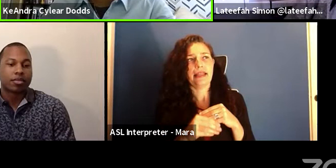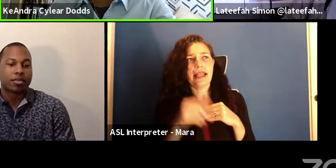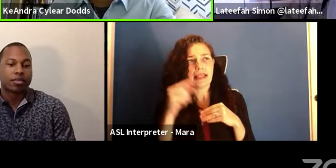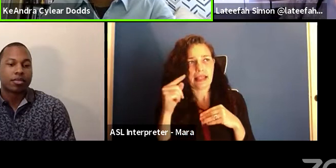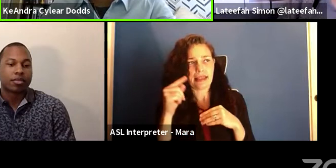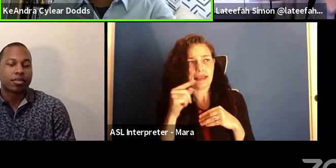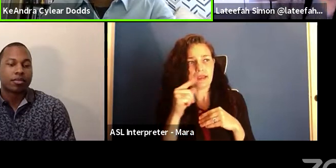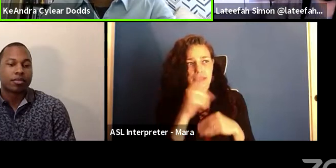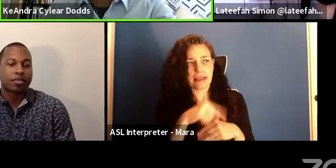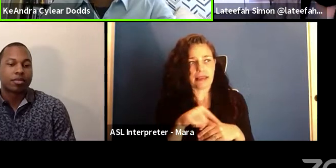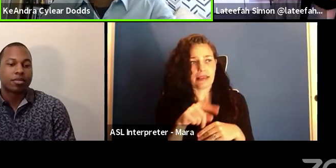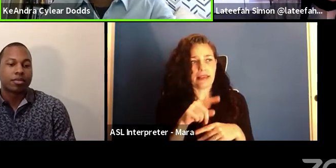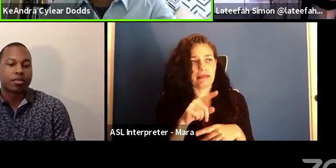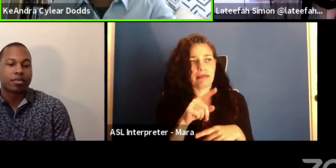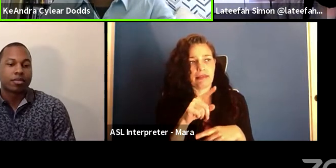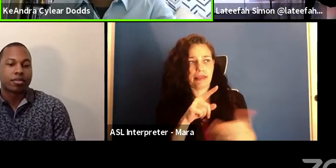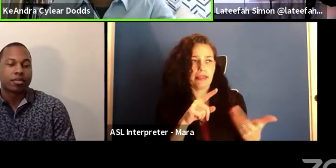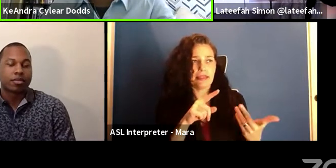be